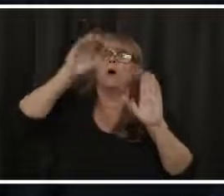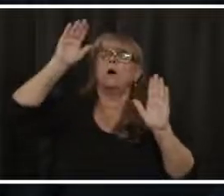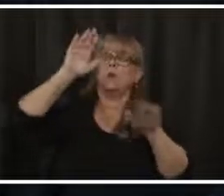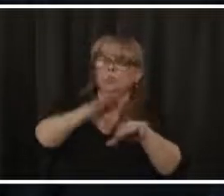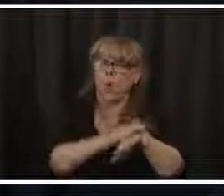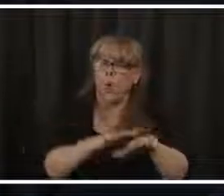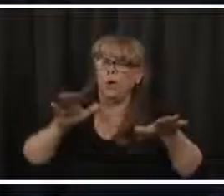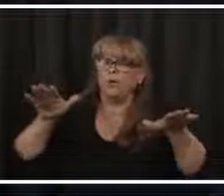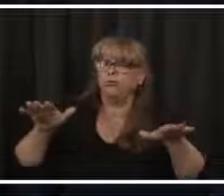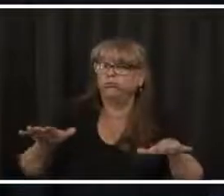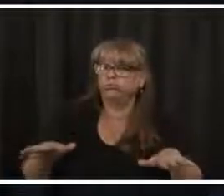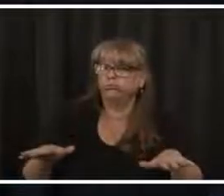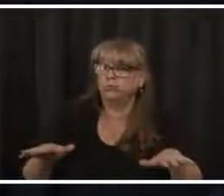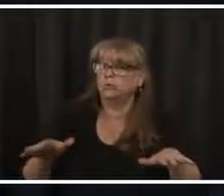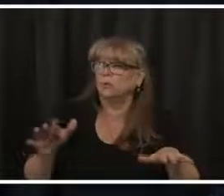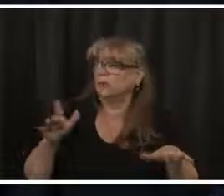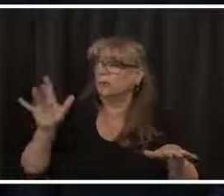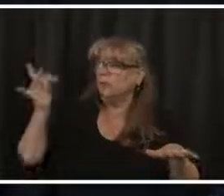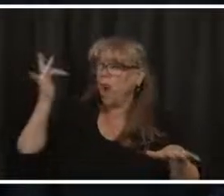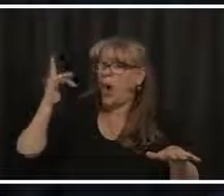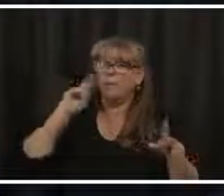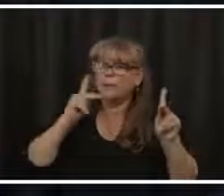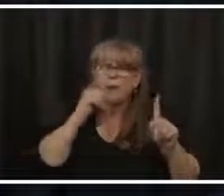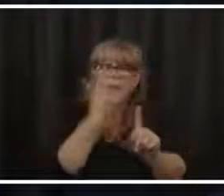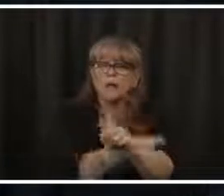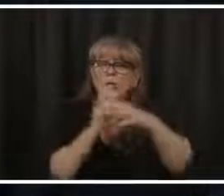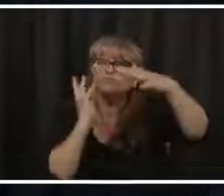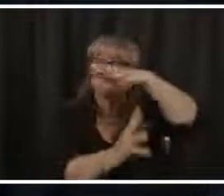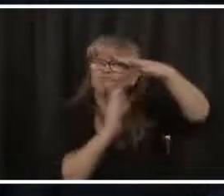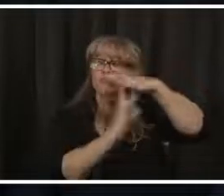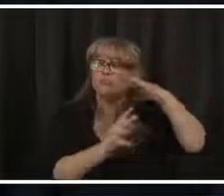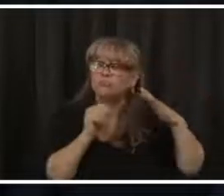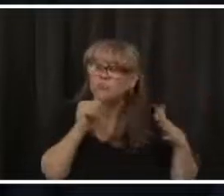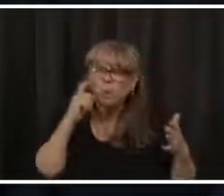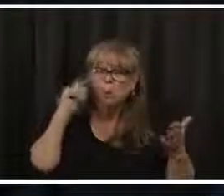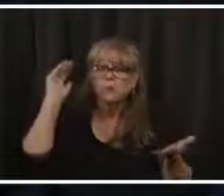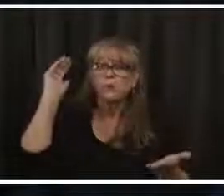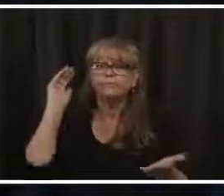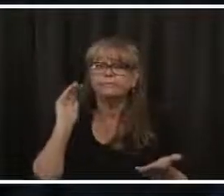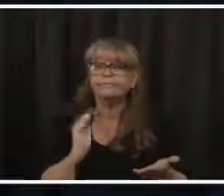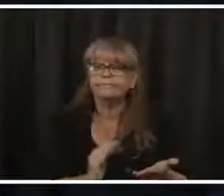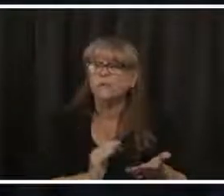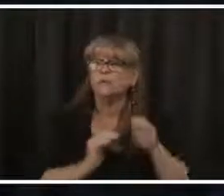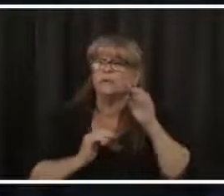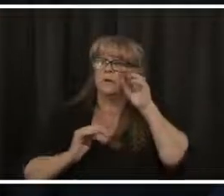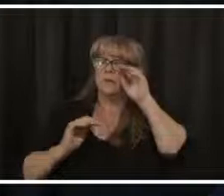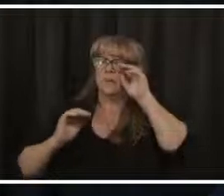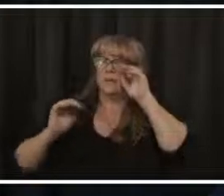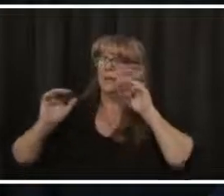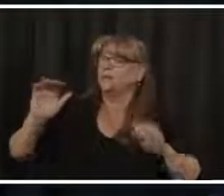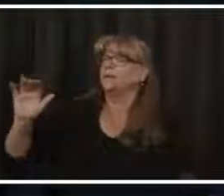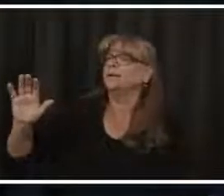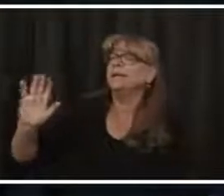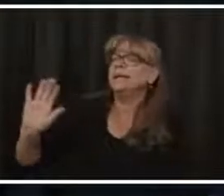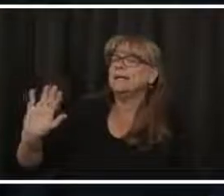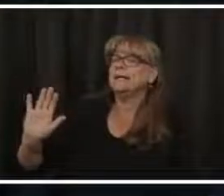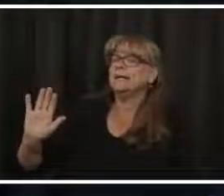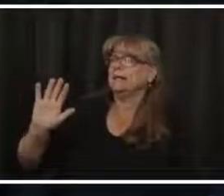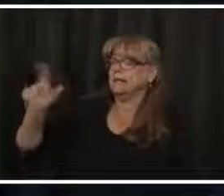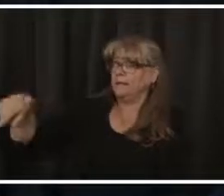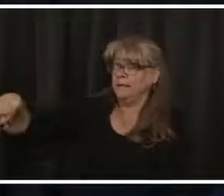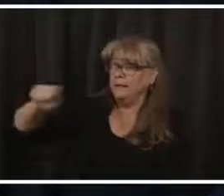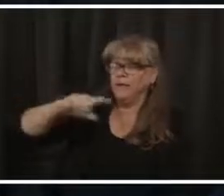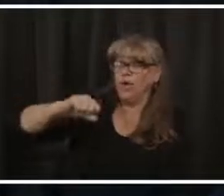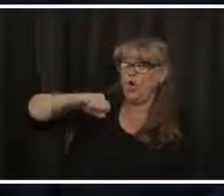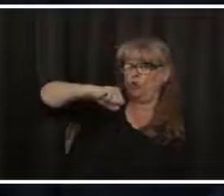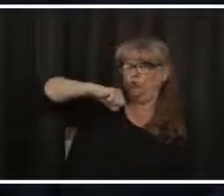that? Yeah, we're not at so we're not at a it's not a resistance to vaccine issue. It is what you